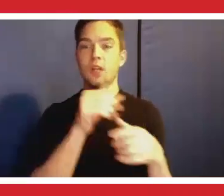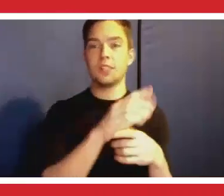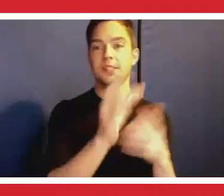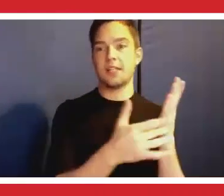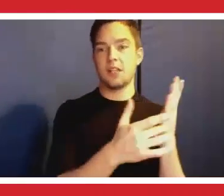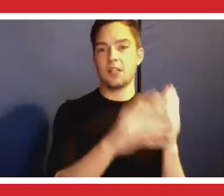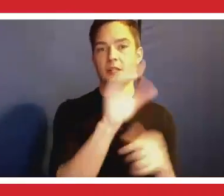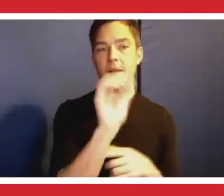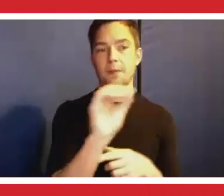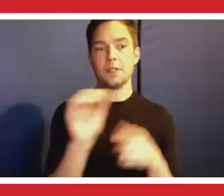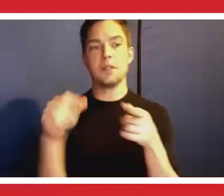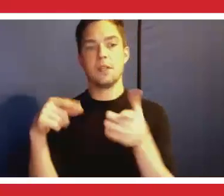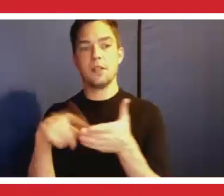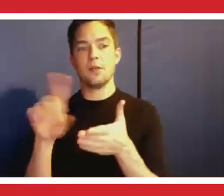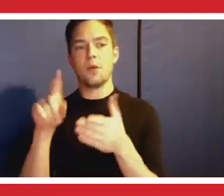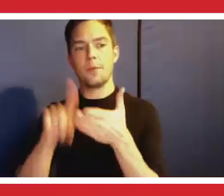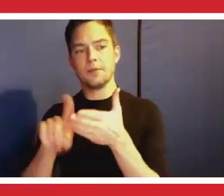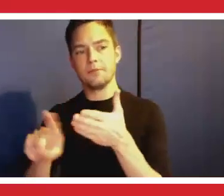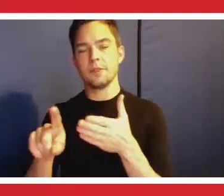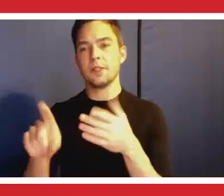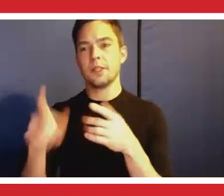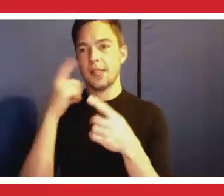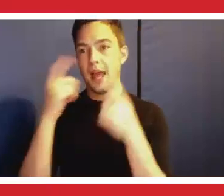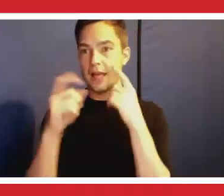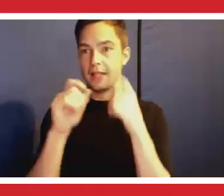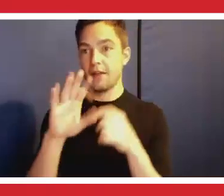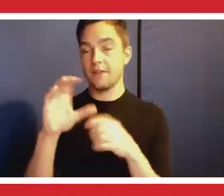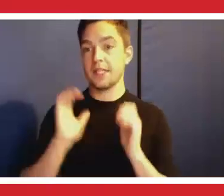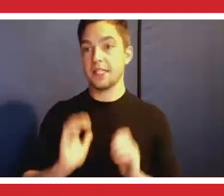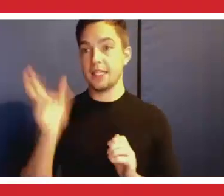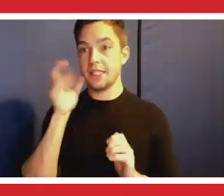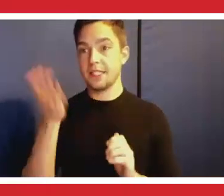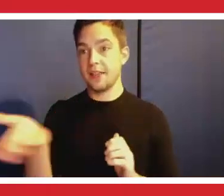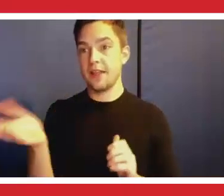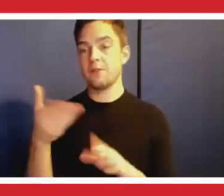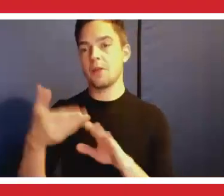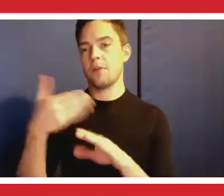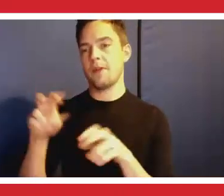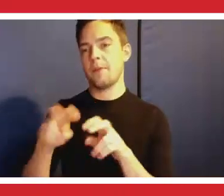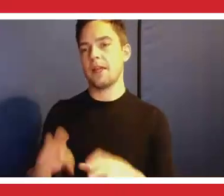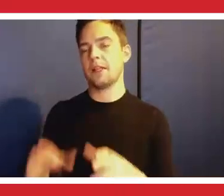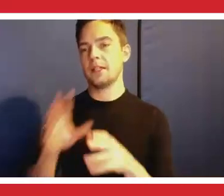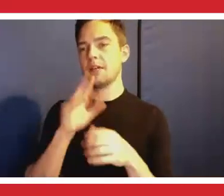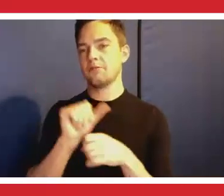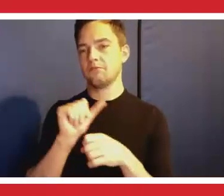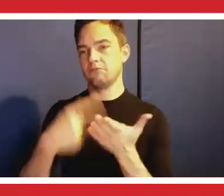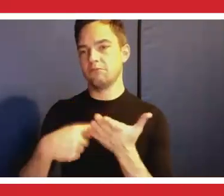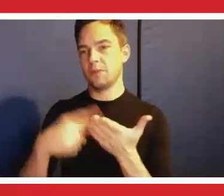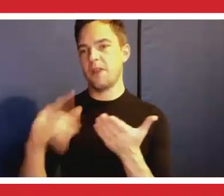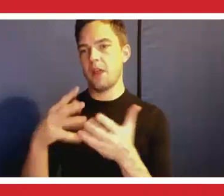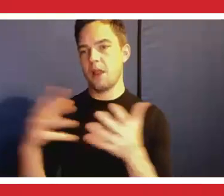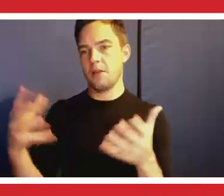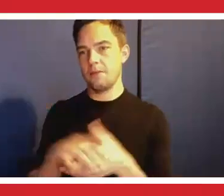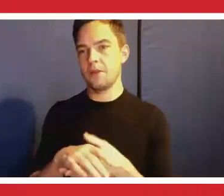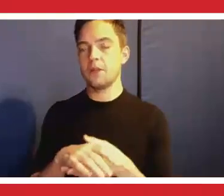think really looking through the eyes of the citizen, listening to them. I think the previous panel actually harped on that quite a bit.